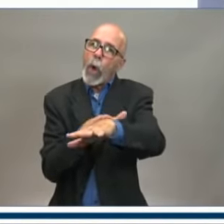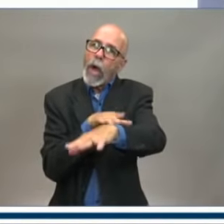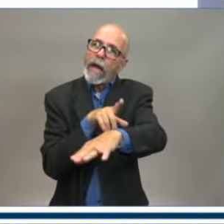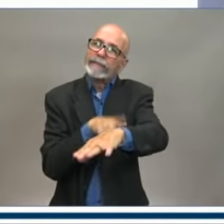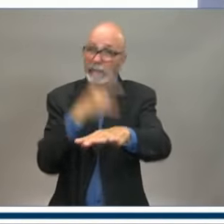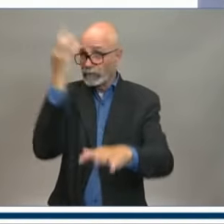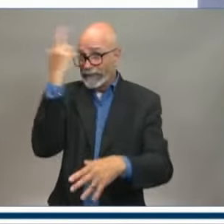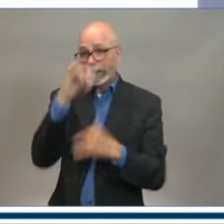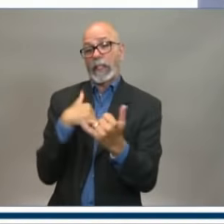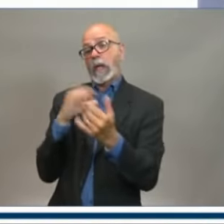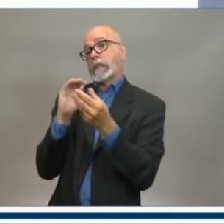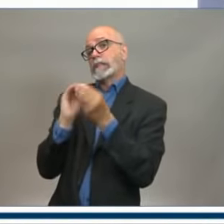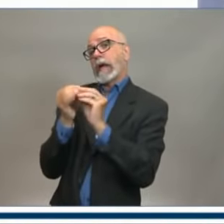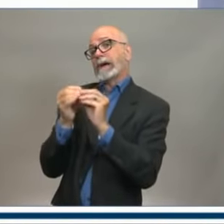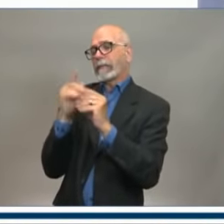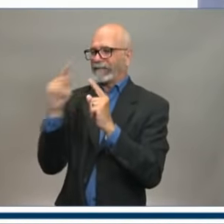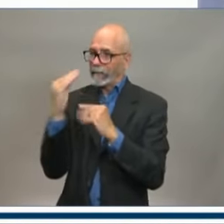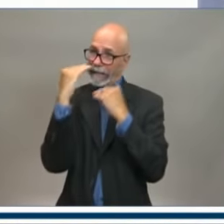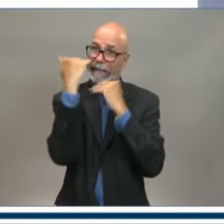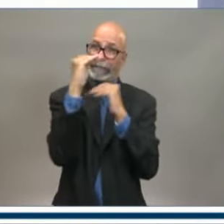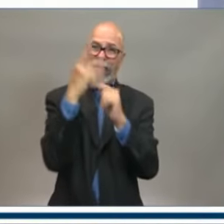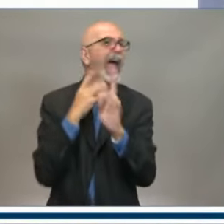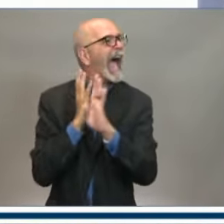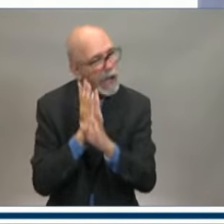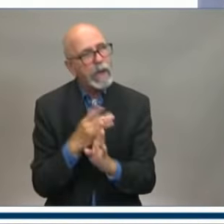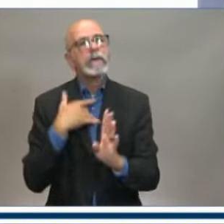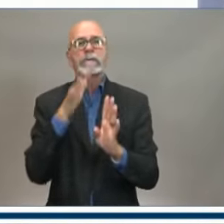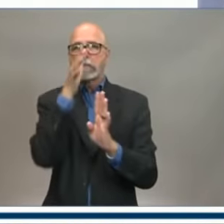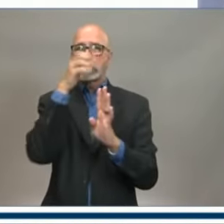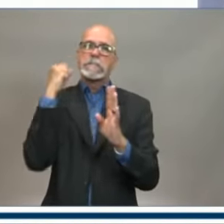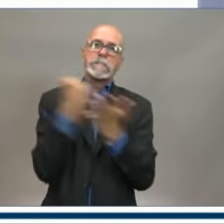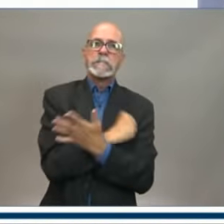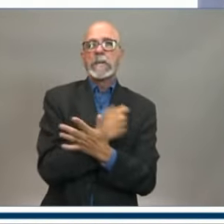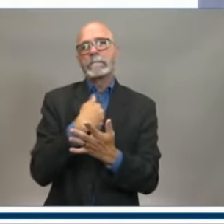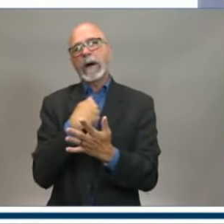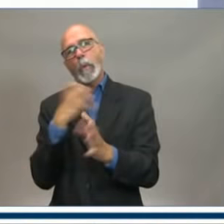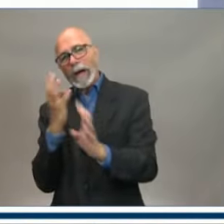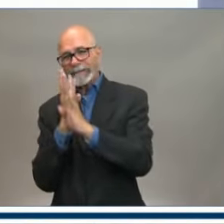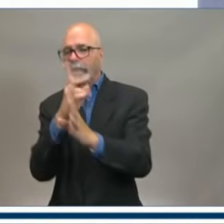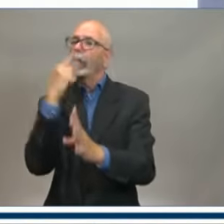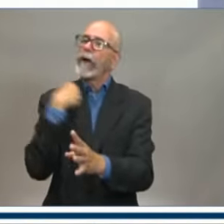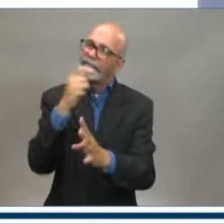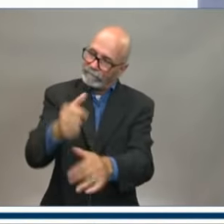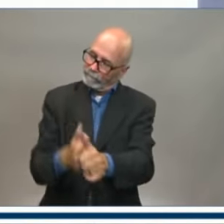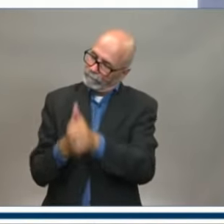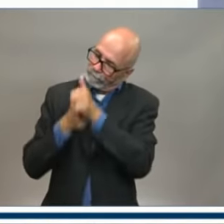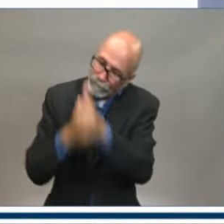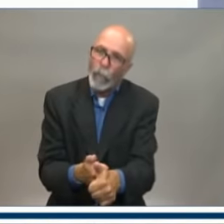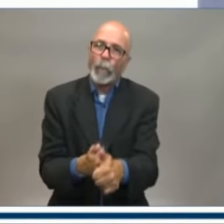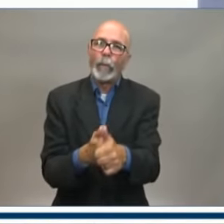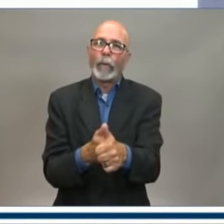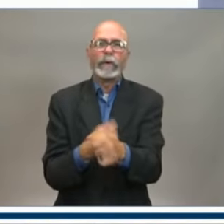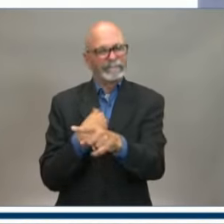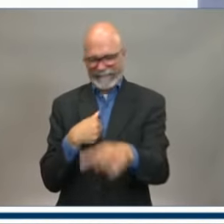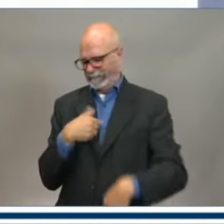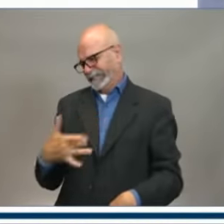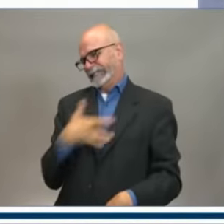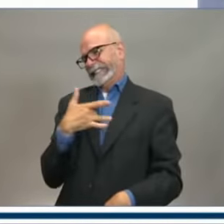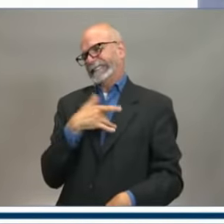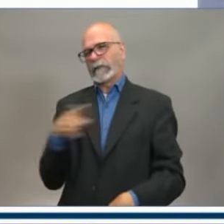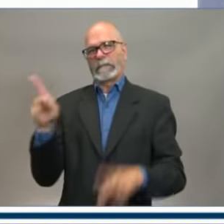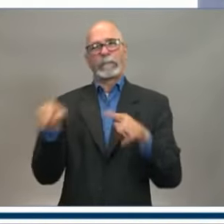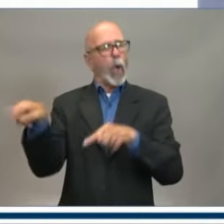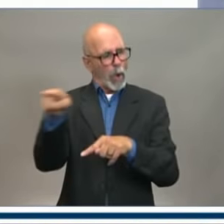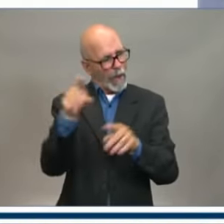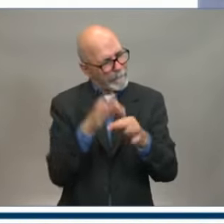protocols will be in place, and we need everyone to follow them. And I believe we all understand the importance of self-distancing